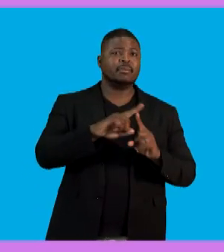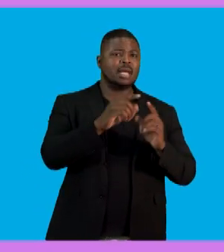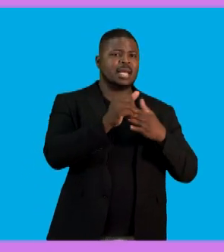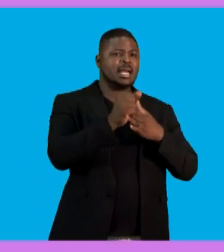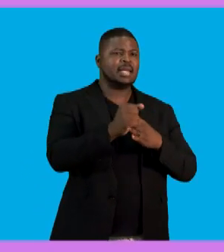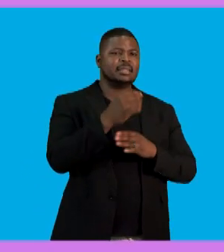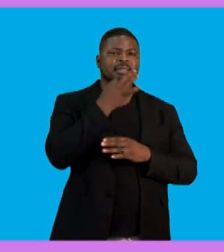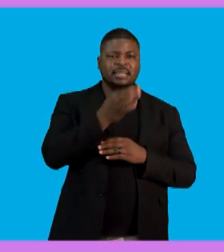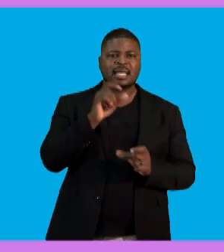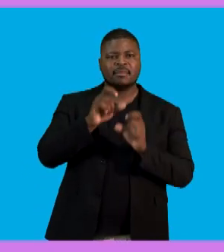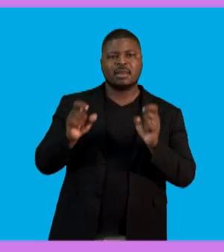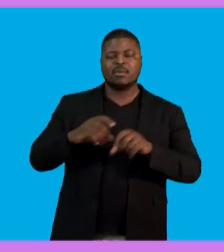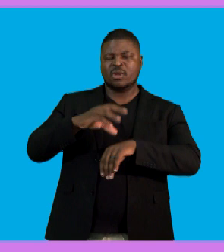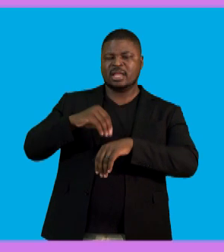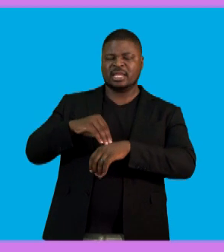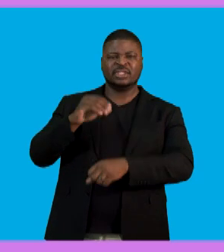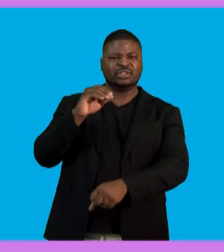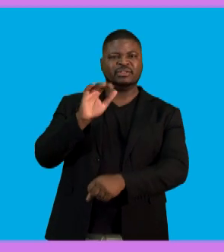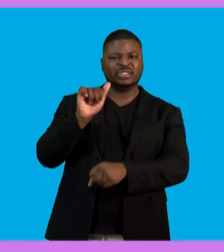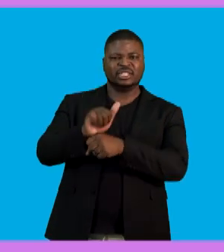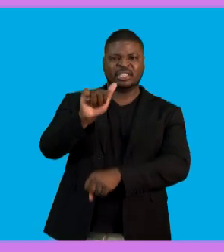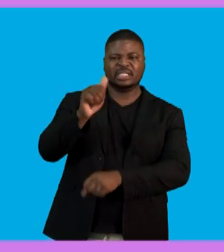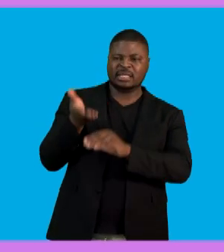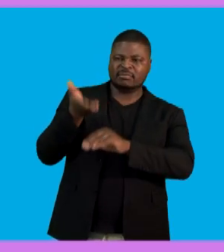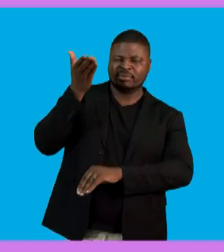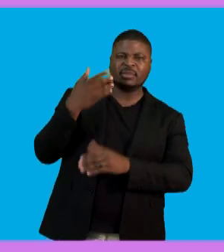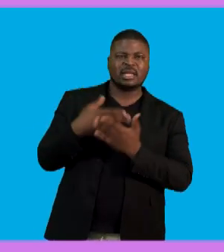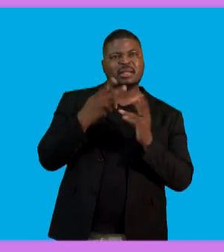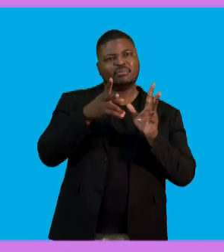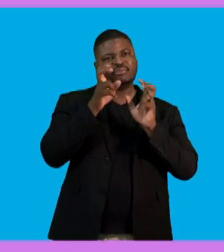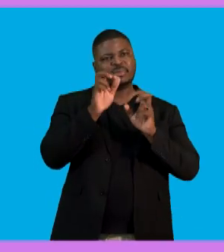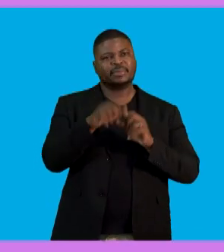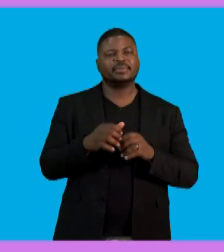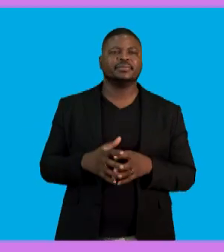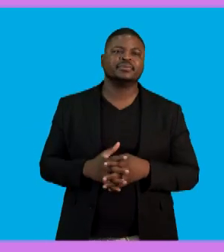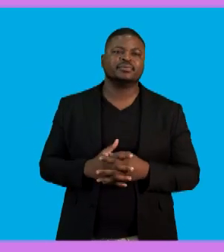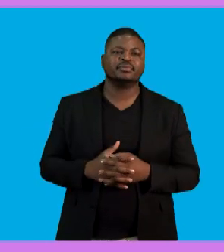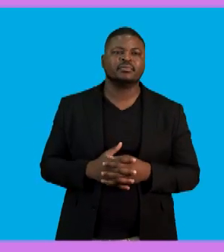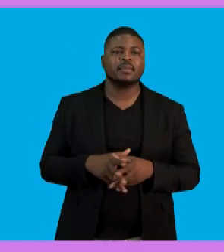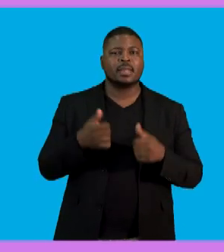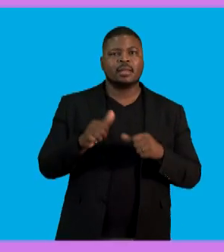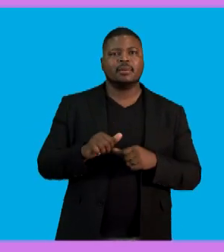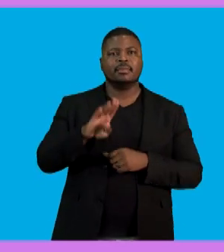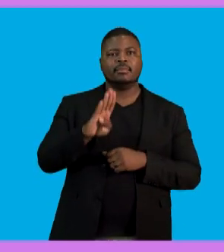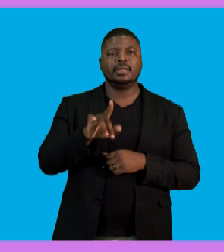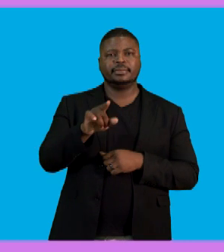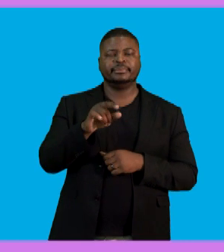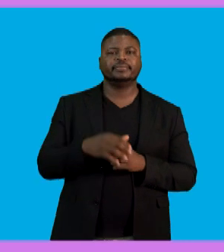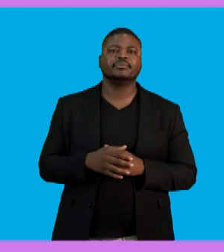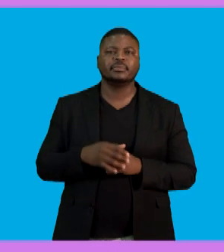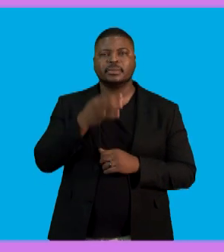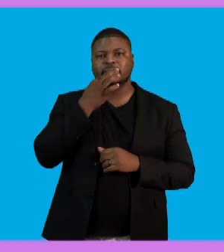is that it should be watched by people that are 16 years and older. That is your reason. Why? B says, what